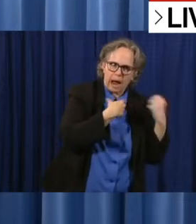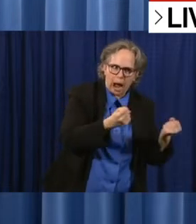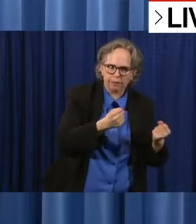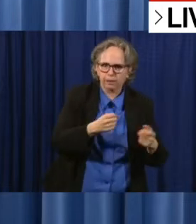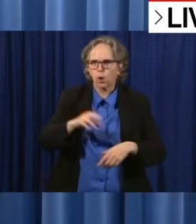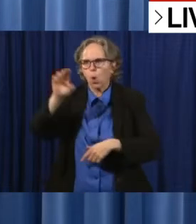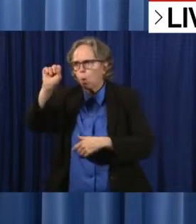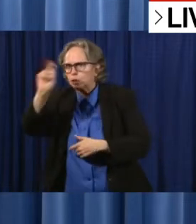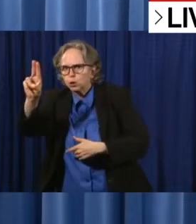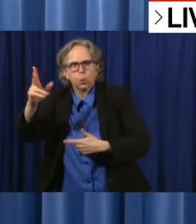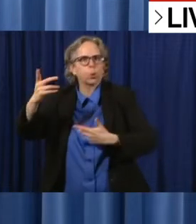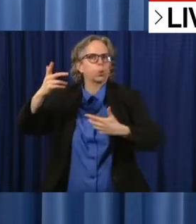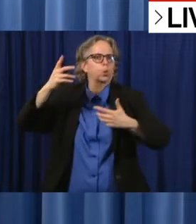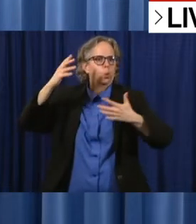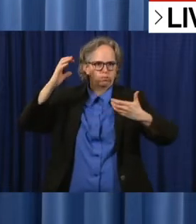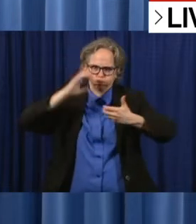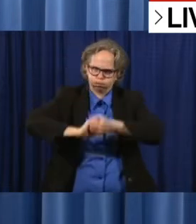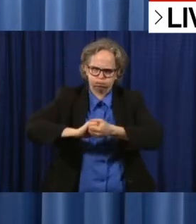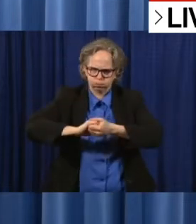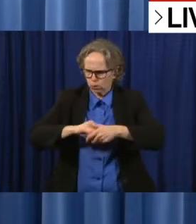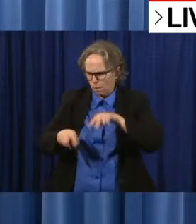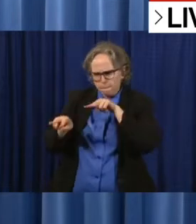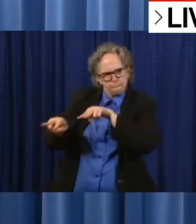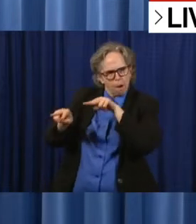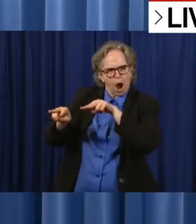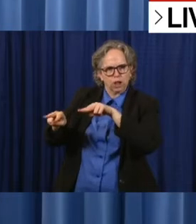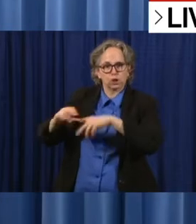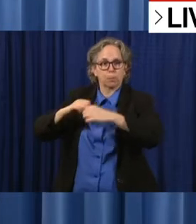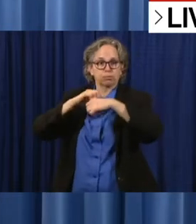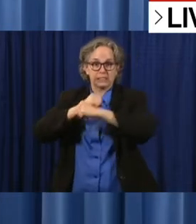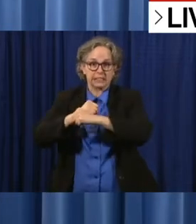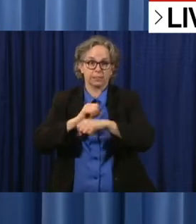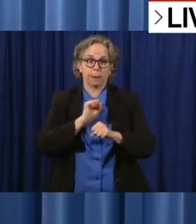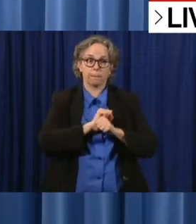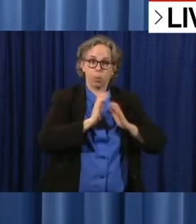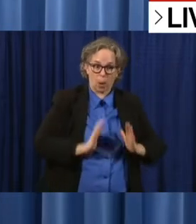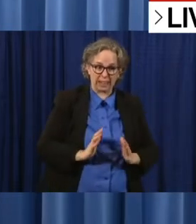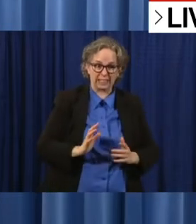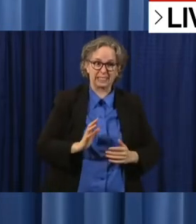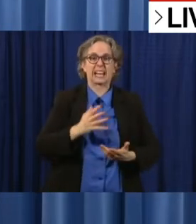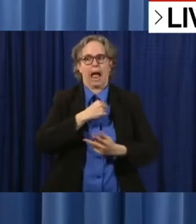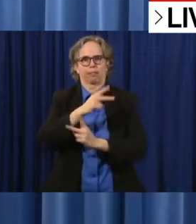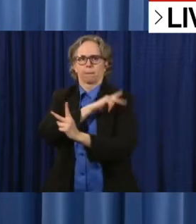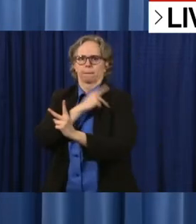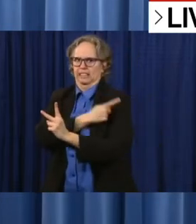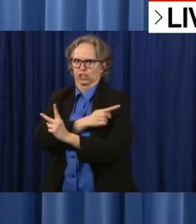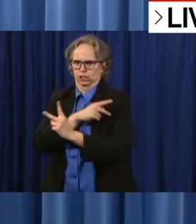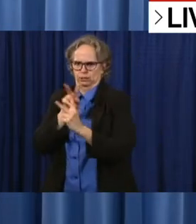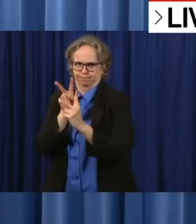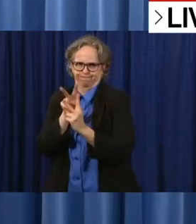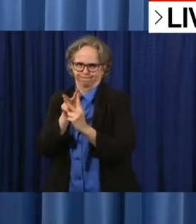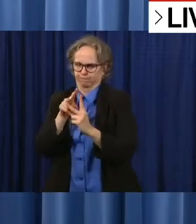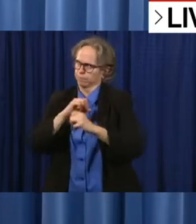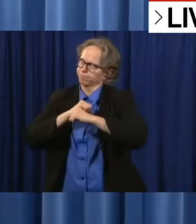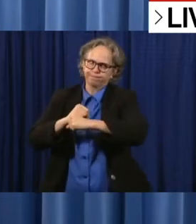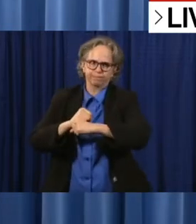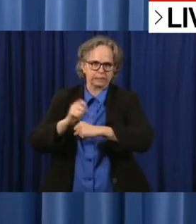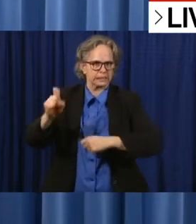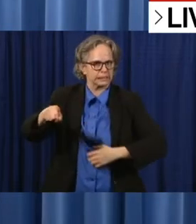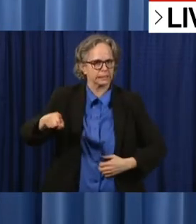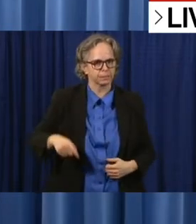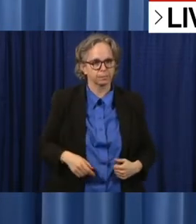keep patients and employees safe and healthy. Updates on the COVID-19 situation at the state's behavioral